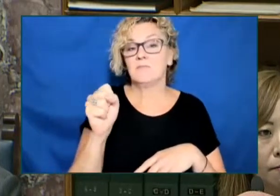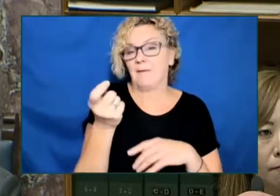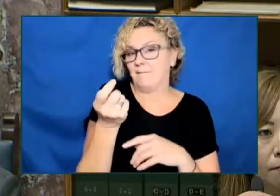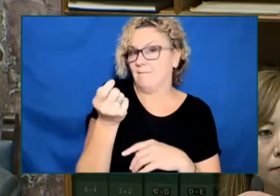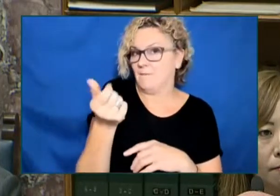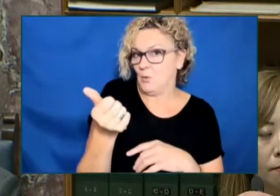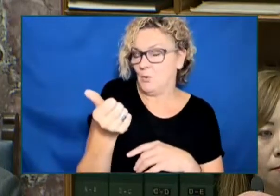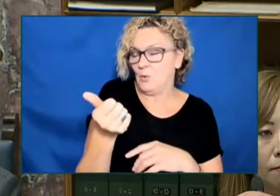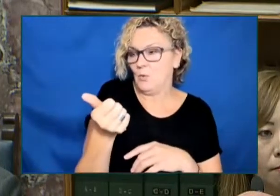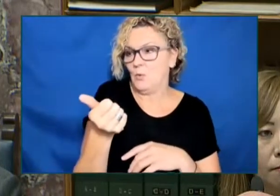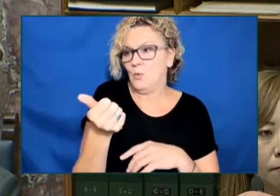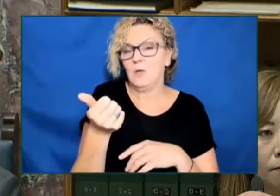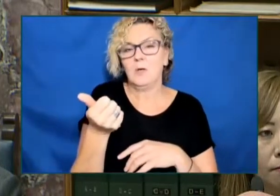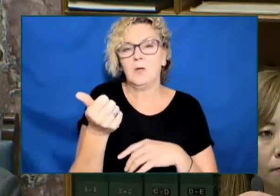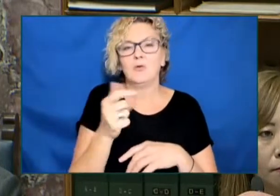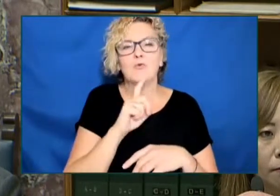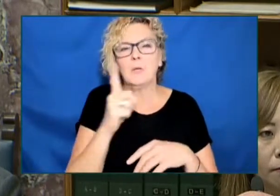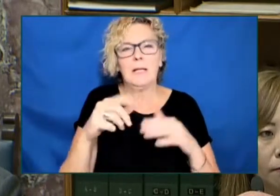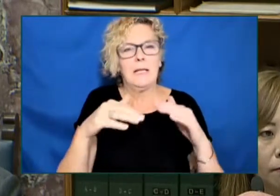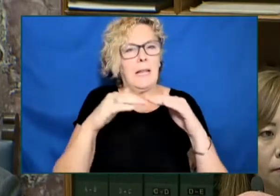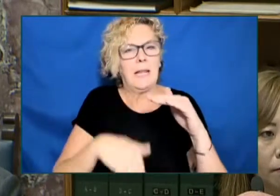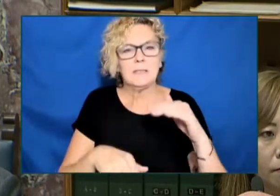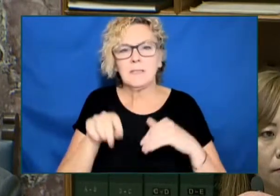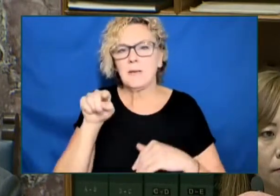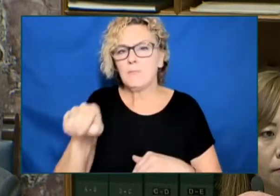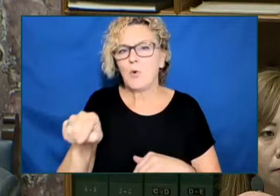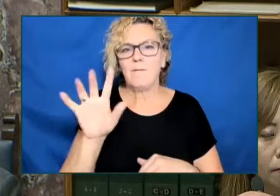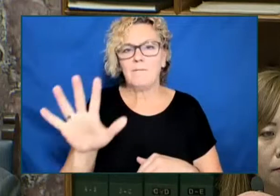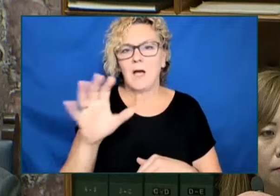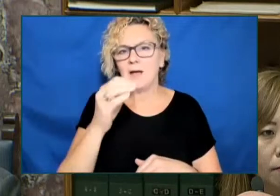less than 0.5%.